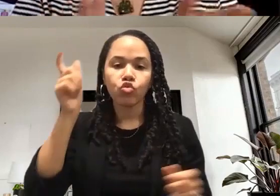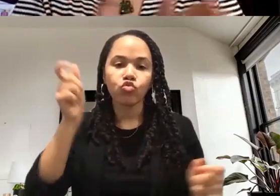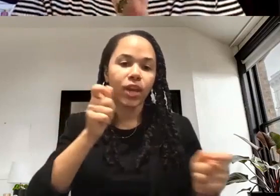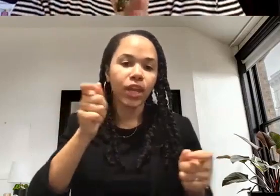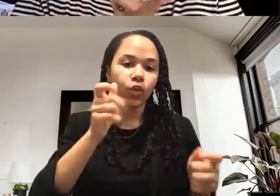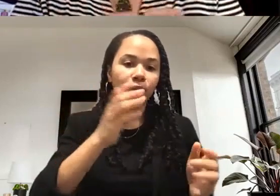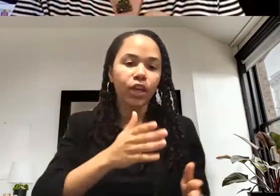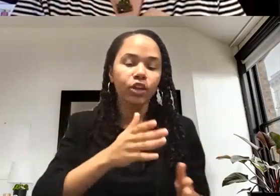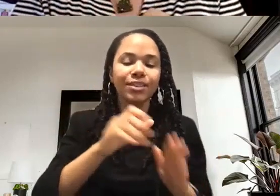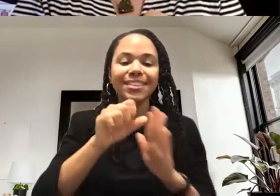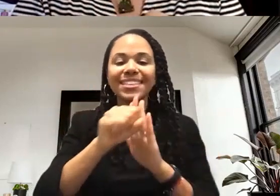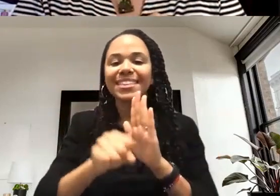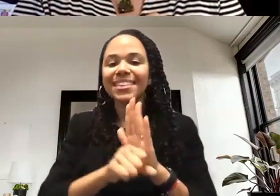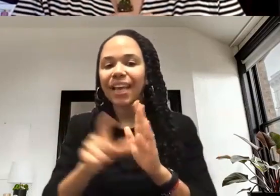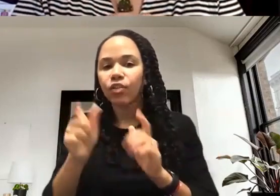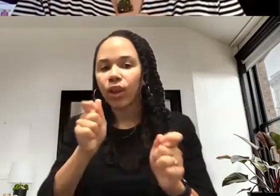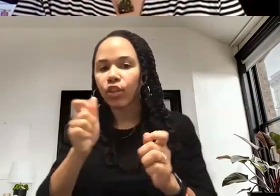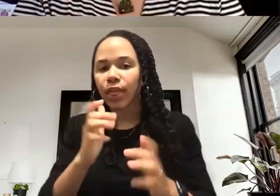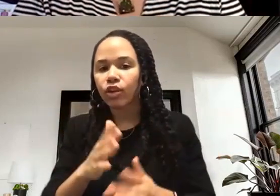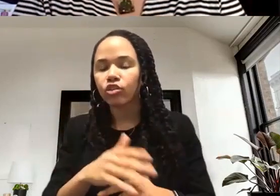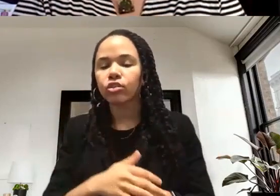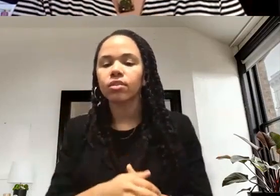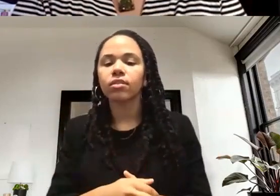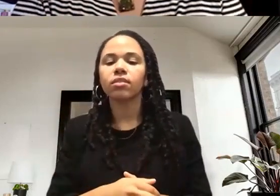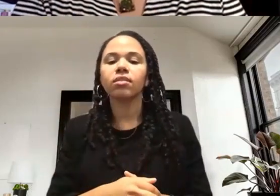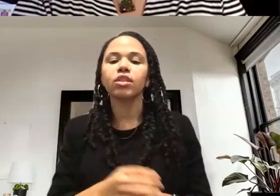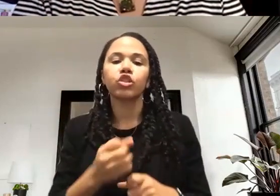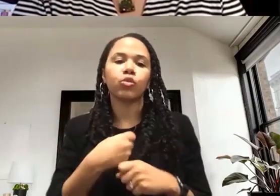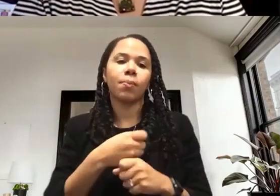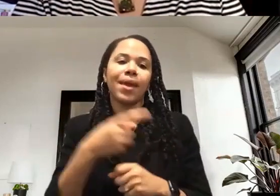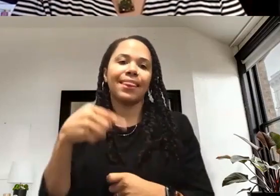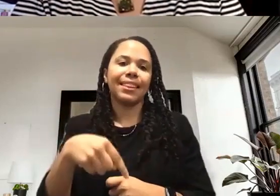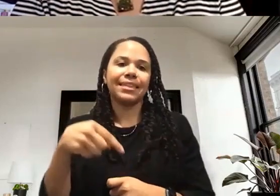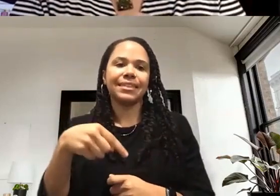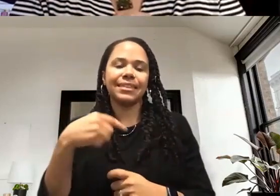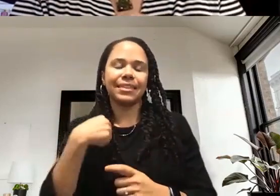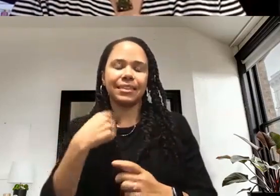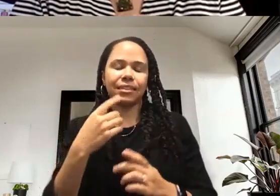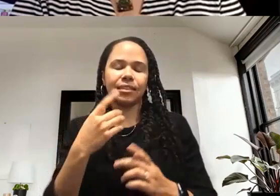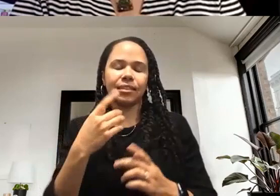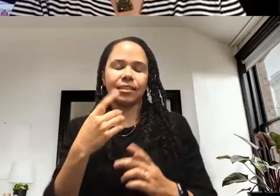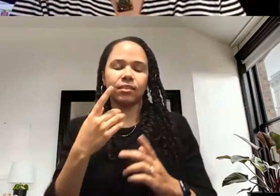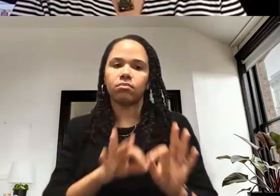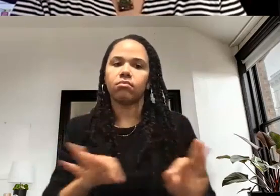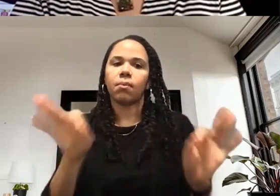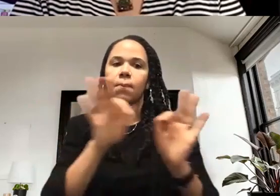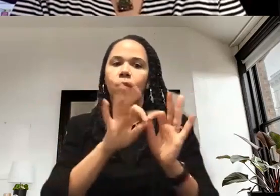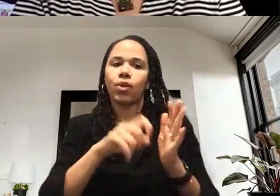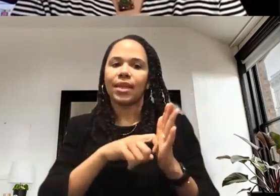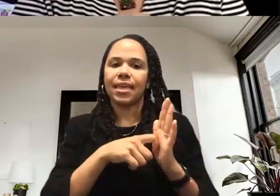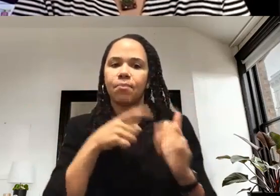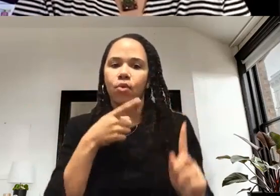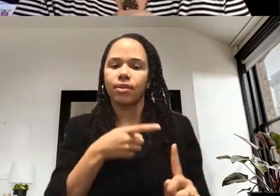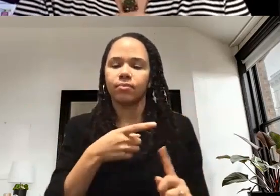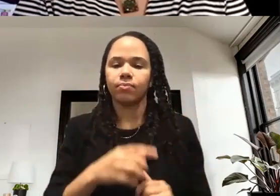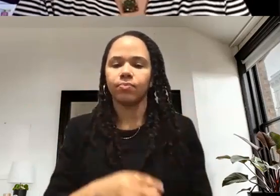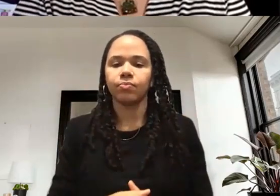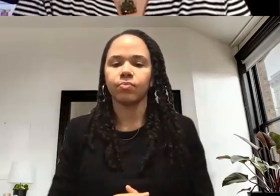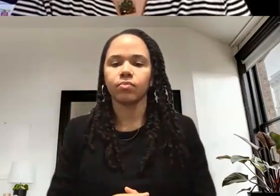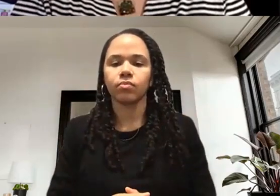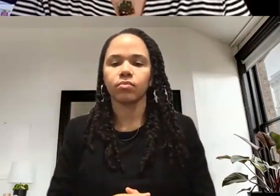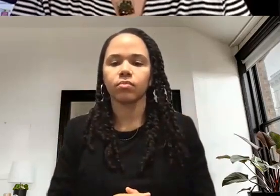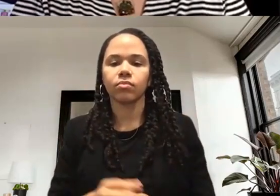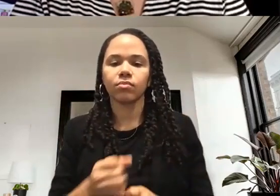the state folks to, you know, make this an issue. And, you know, millions of dollars